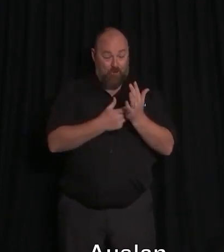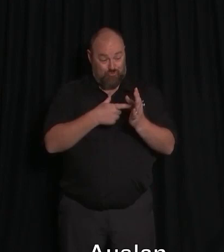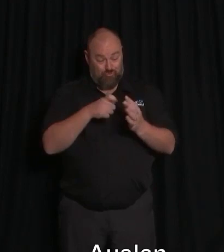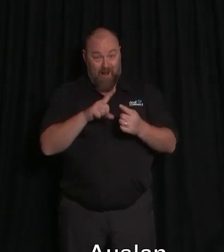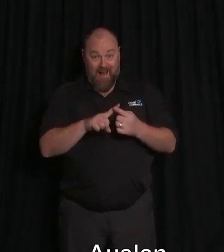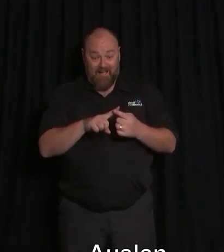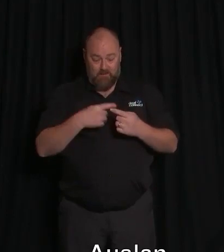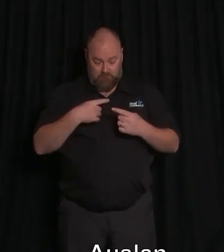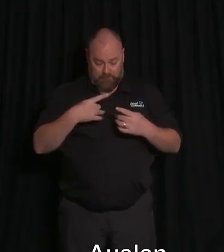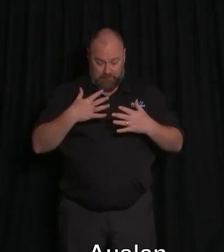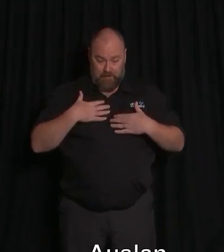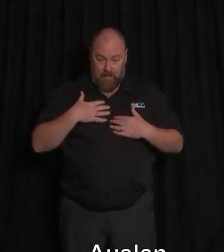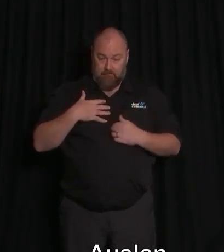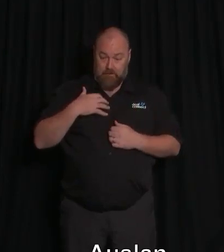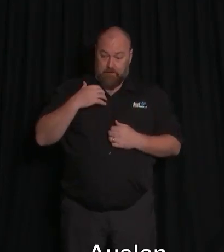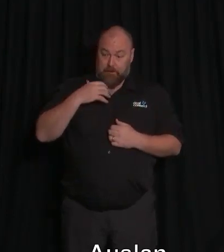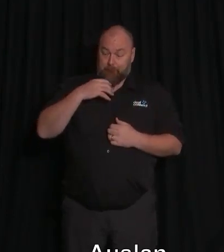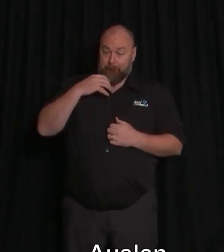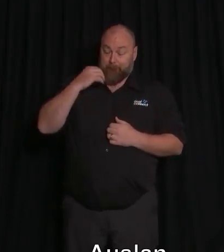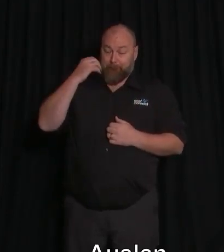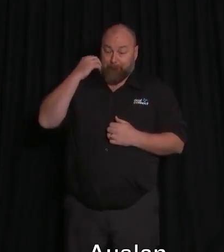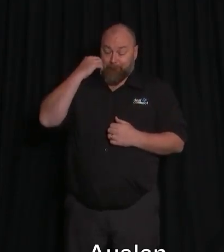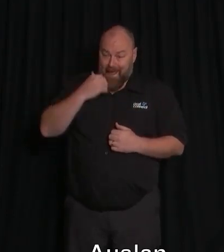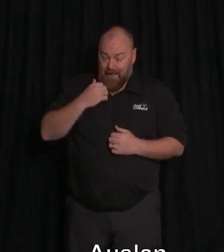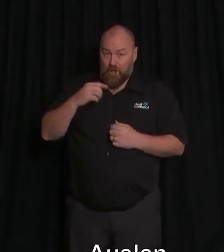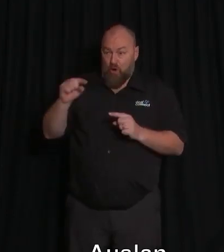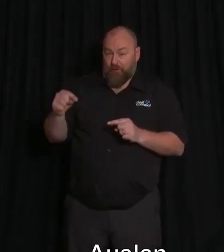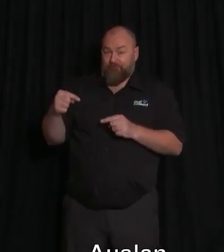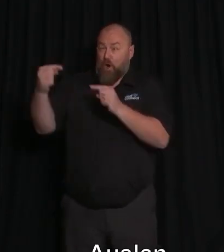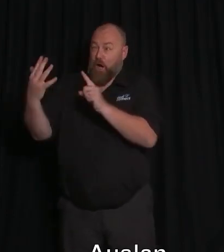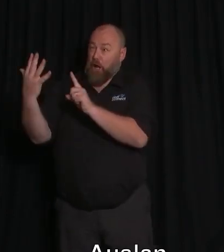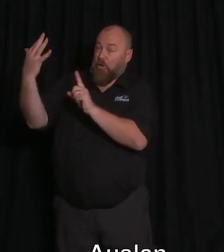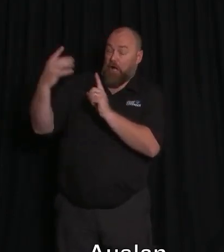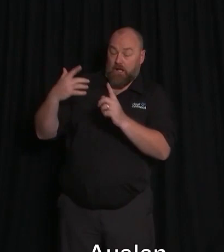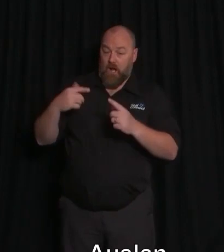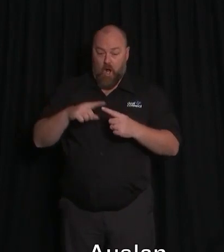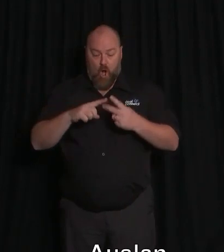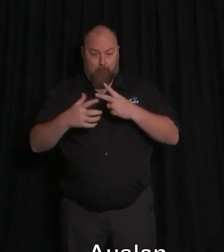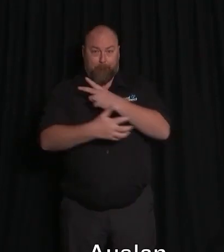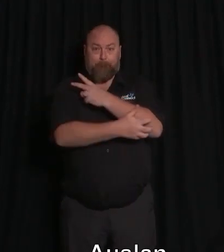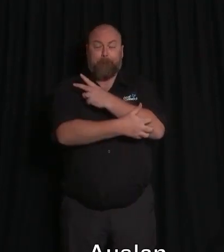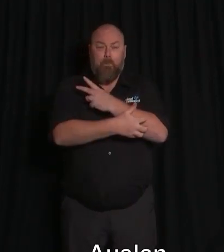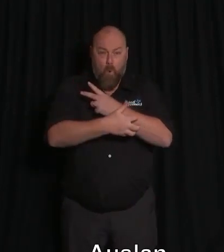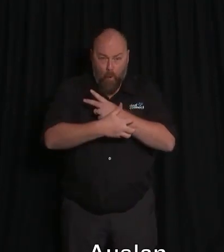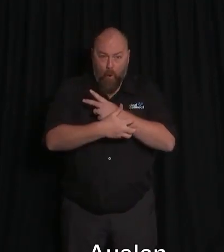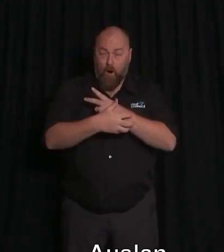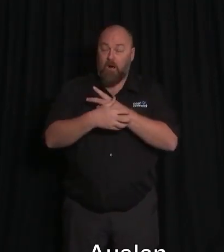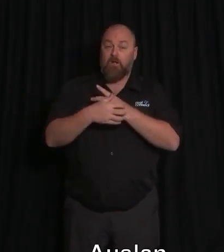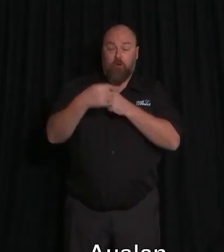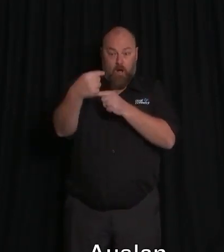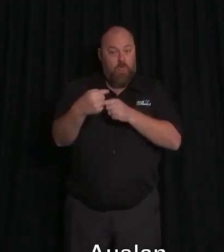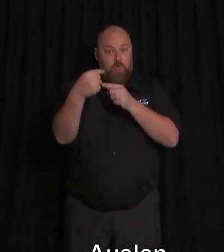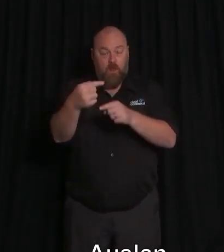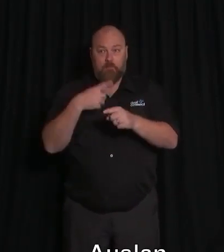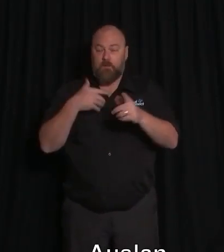black man fighting against apartheid. I'm a poor person fighting against marginalization, exclusion, and